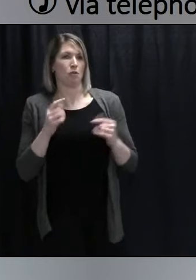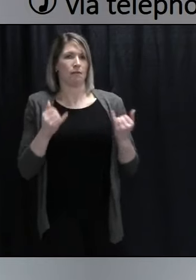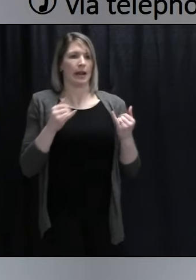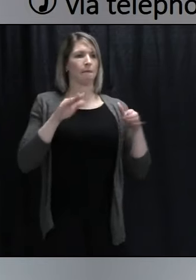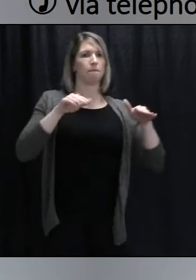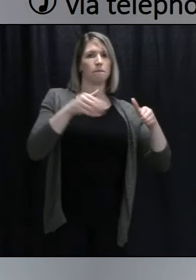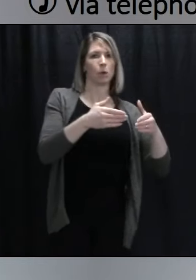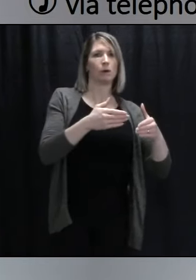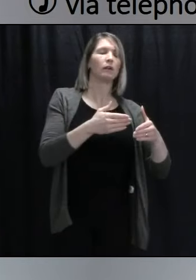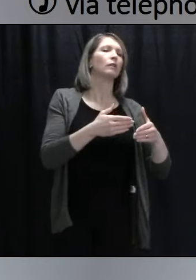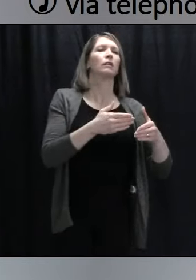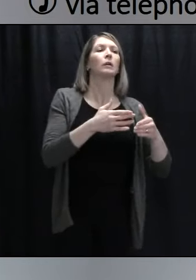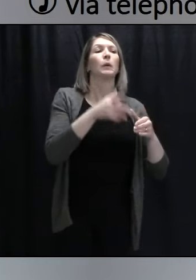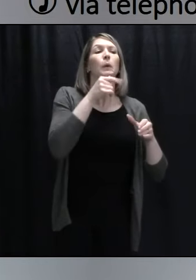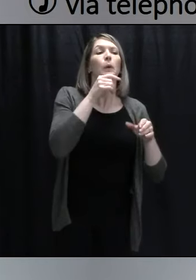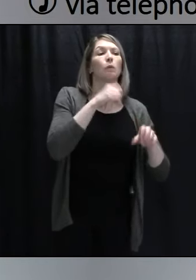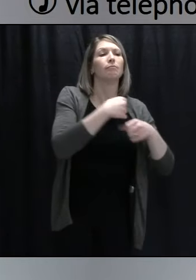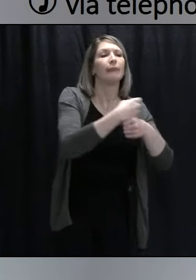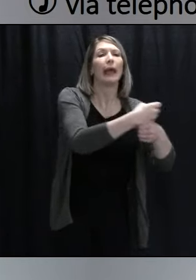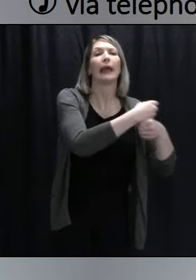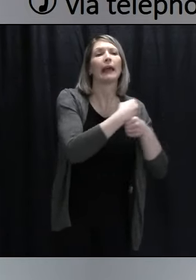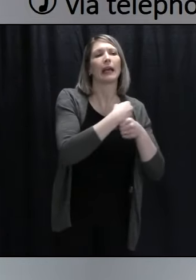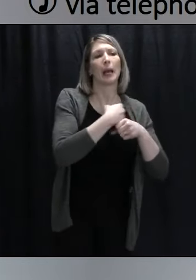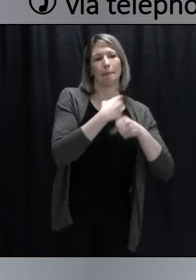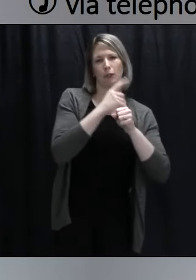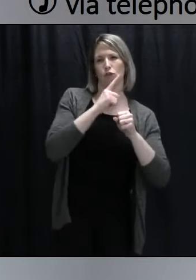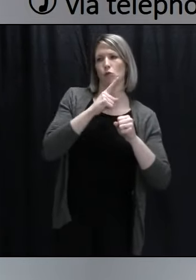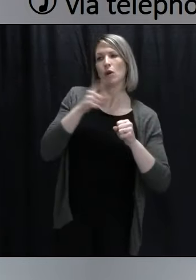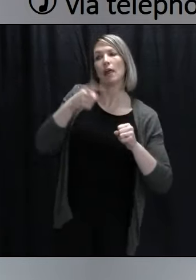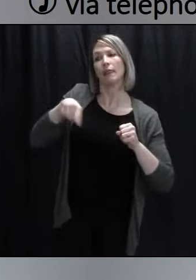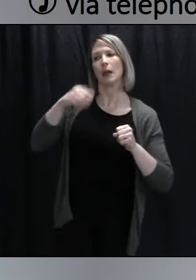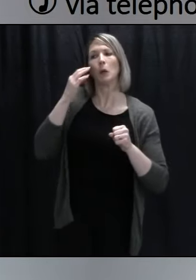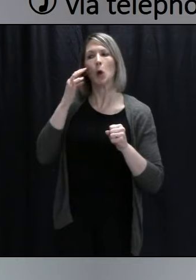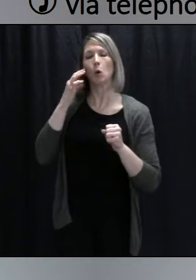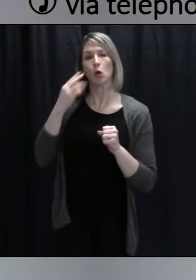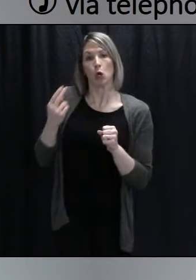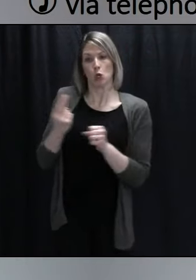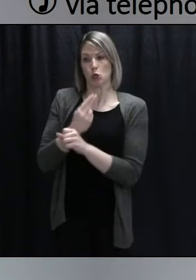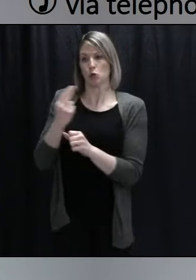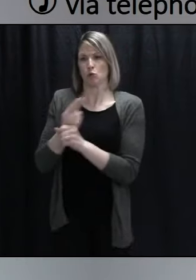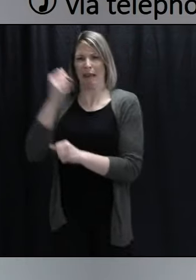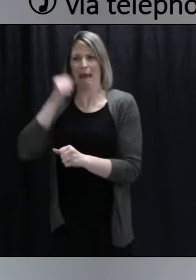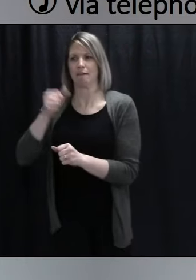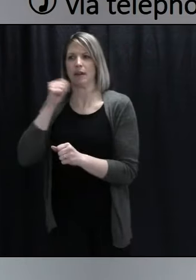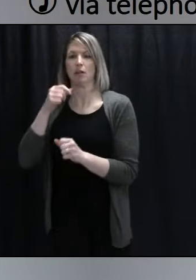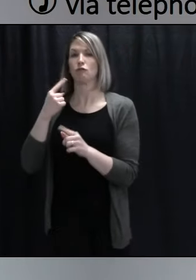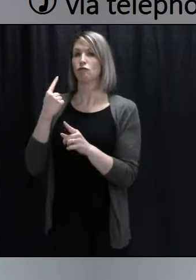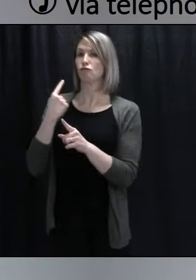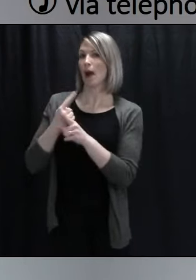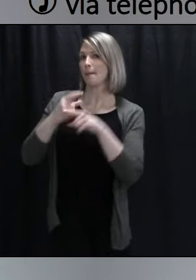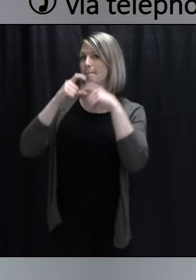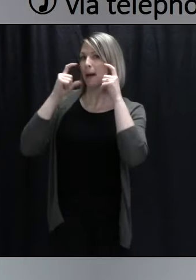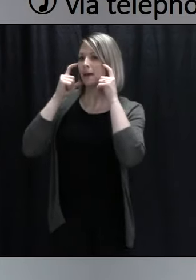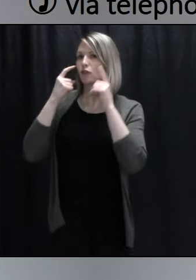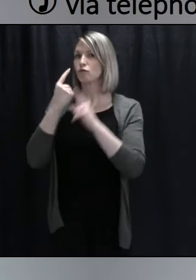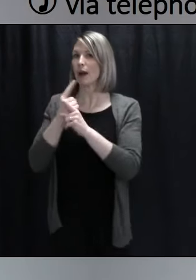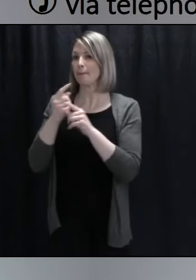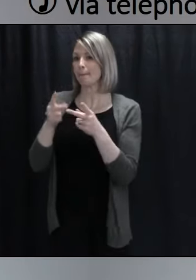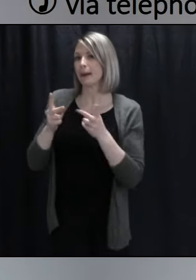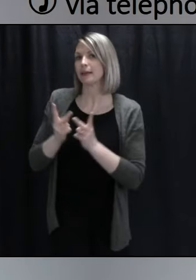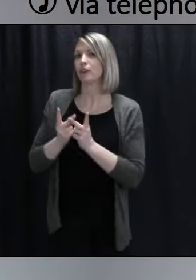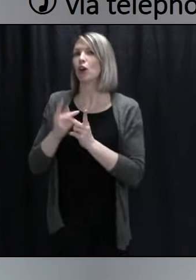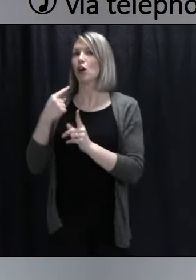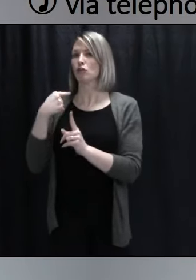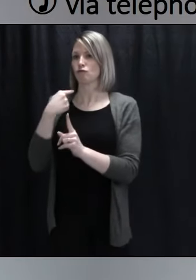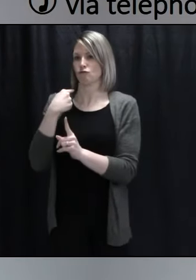their representatives looking at what is best practice, what is the right mask for the right worker and the right